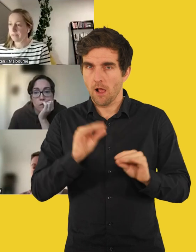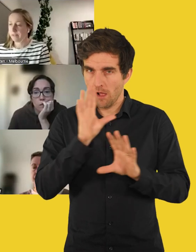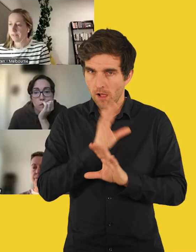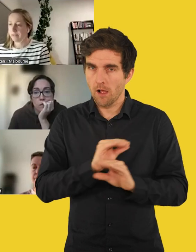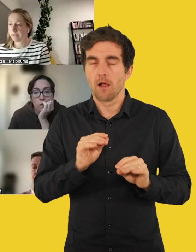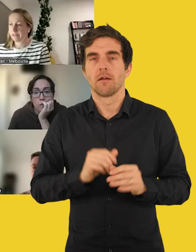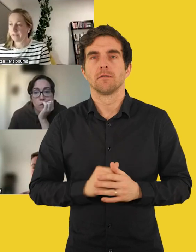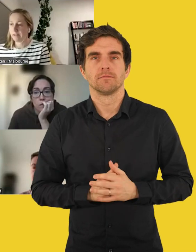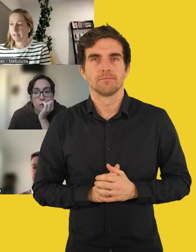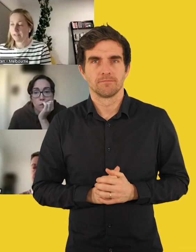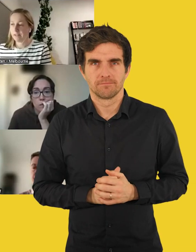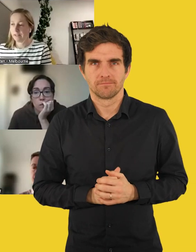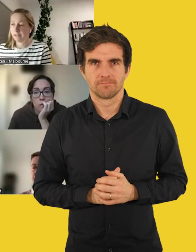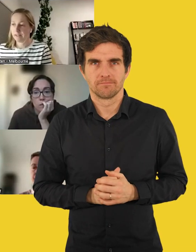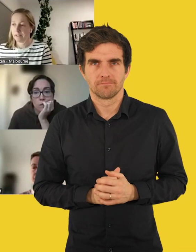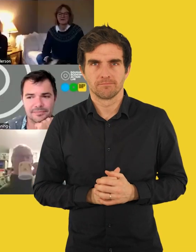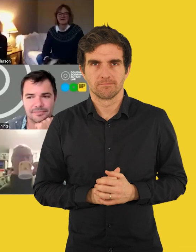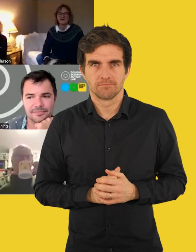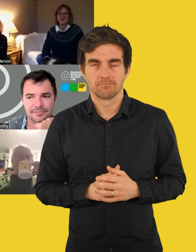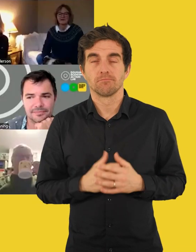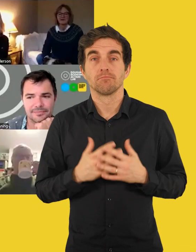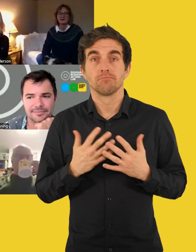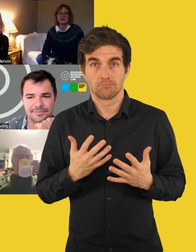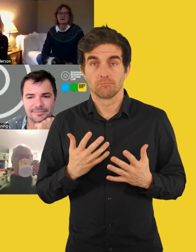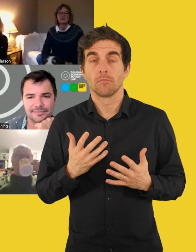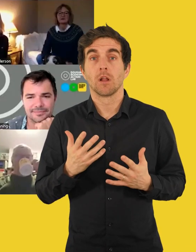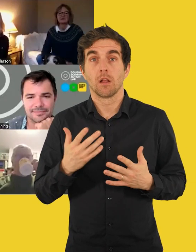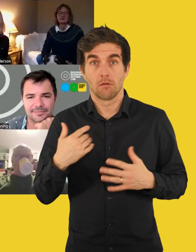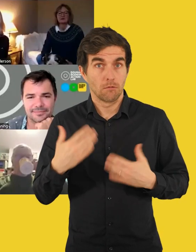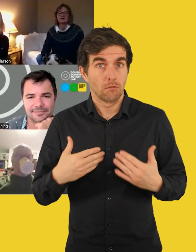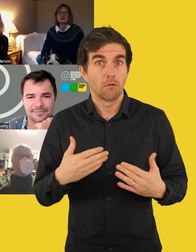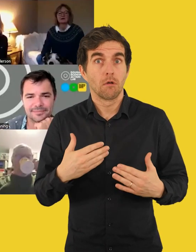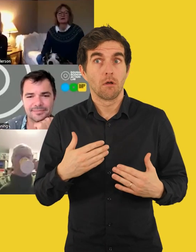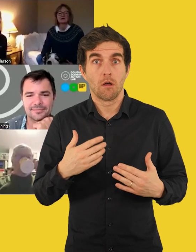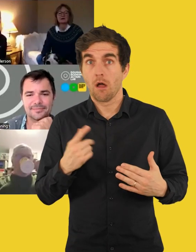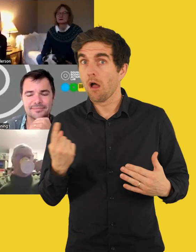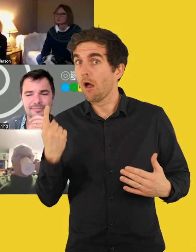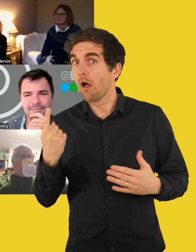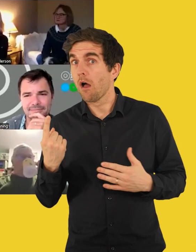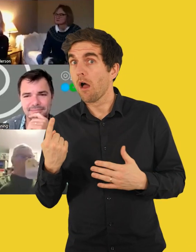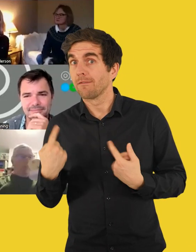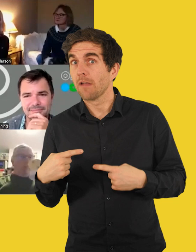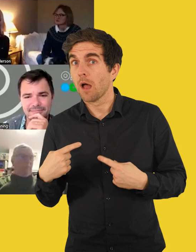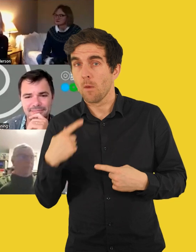and we'll update you throughout the session if those become available.